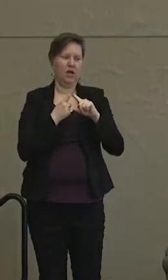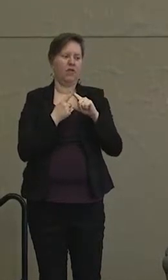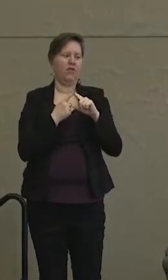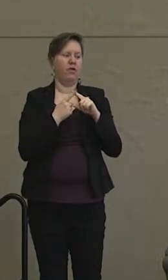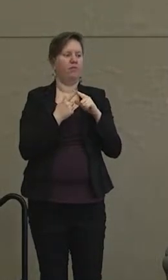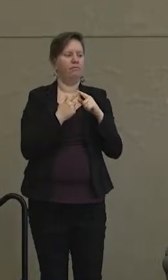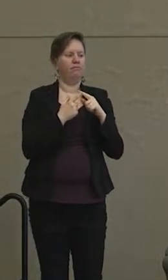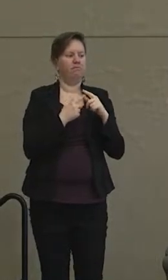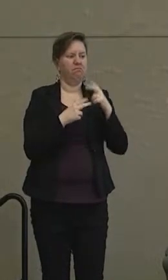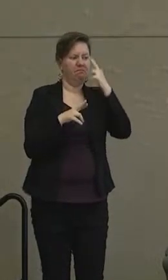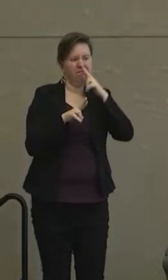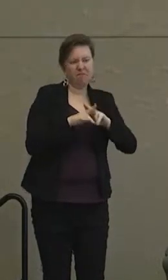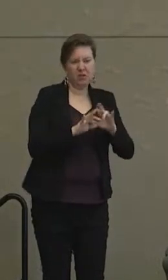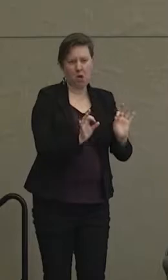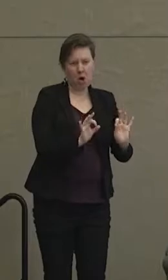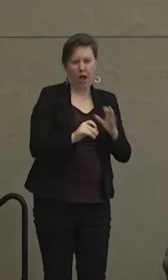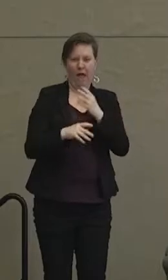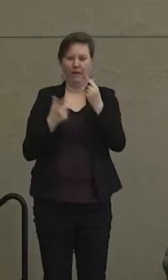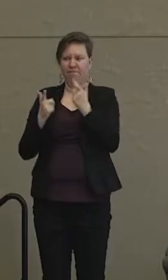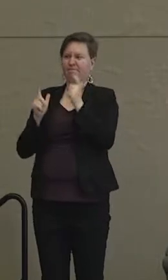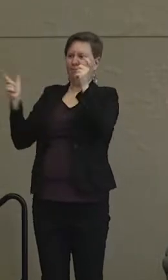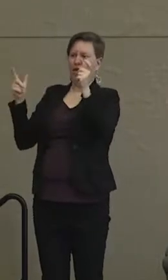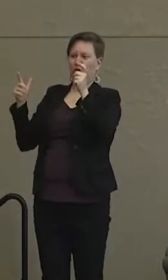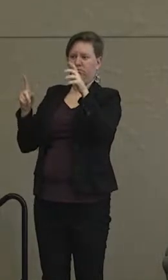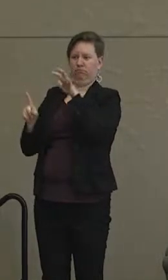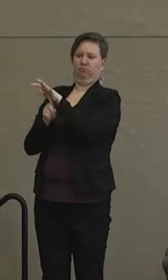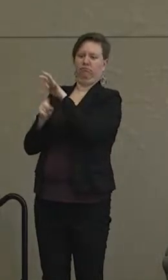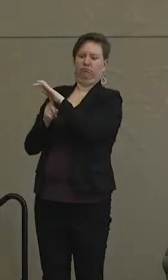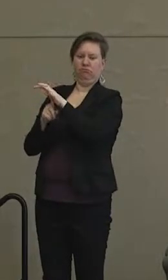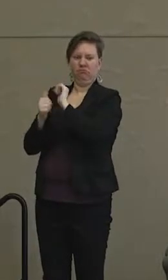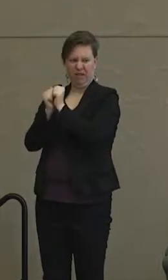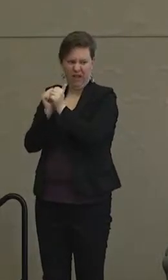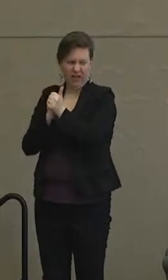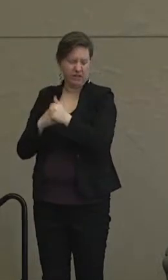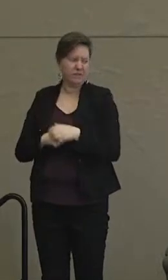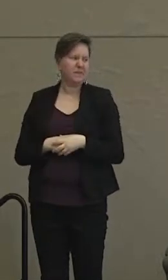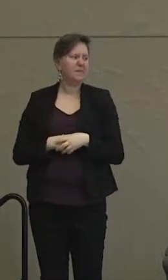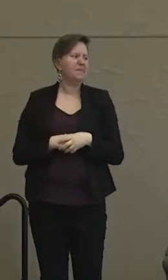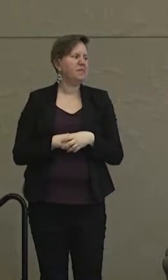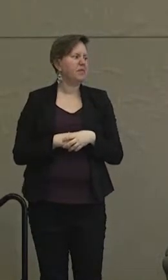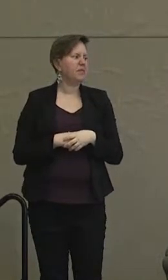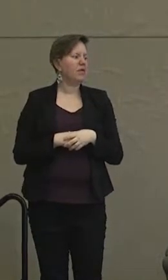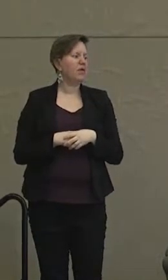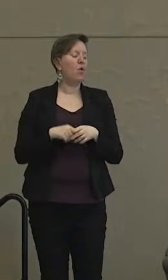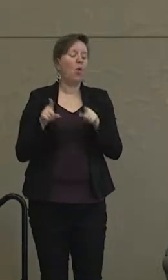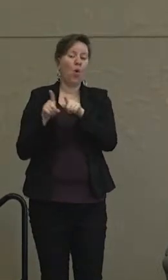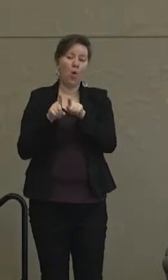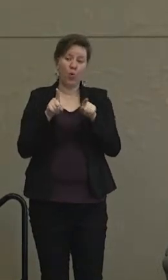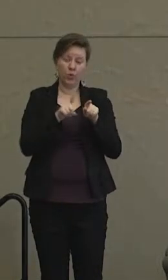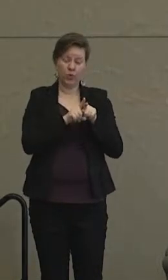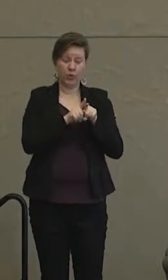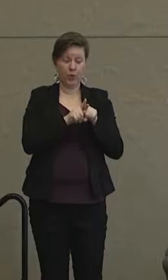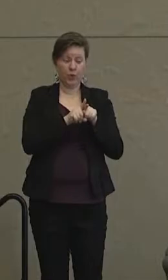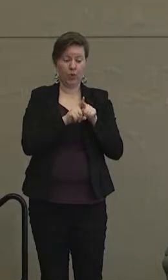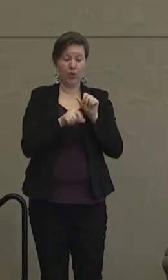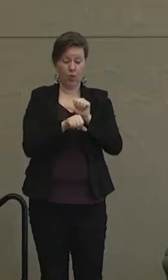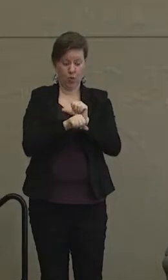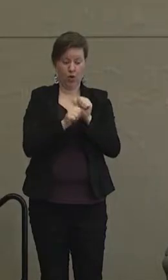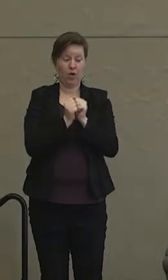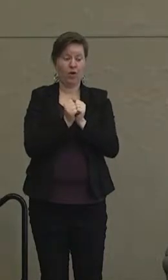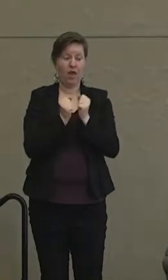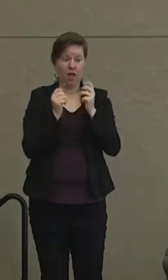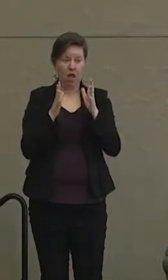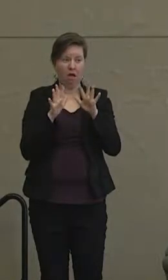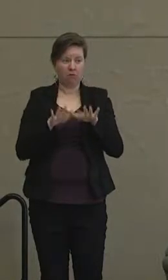as well as kind of the larger athletic system. We also do work with a lot